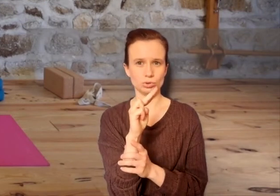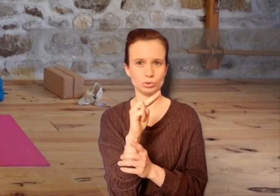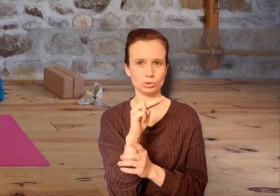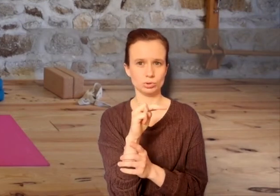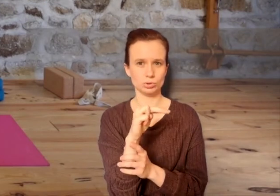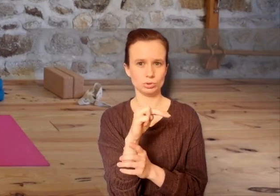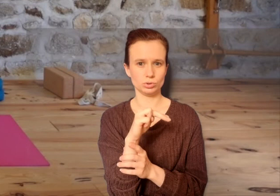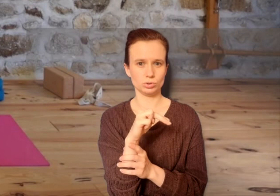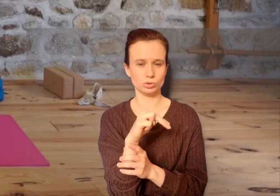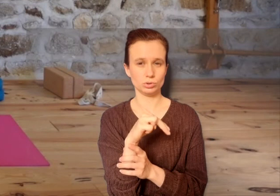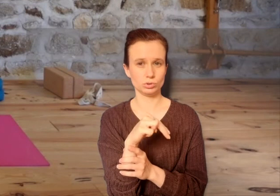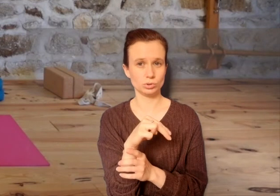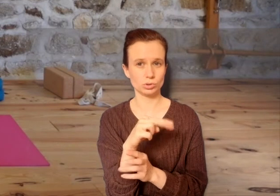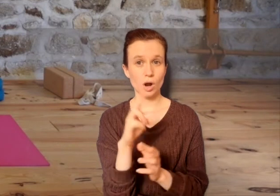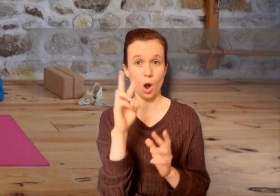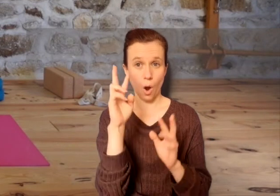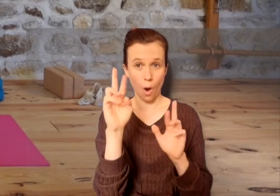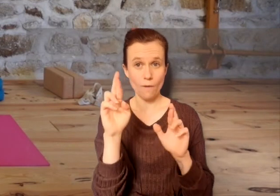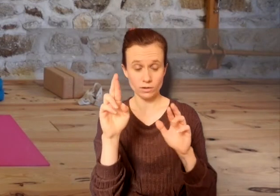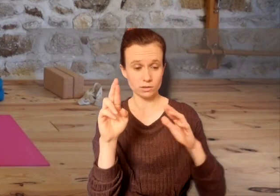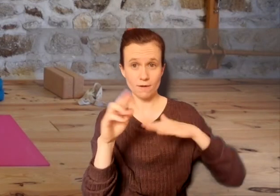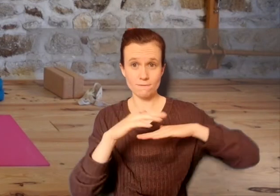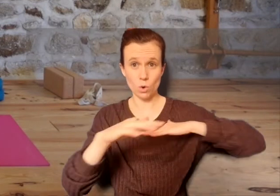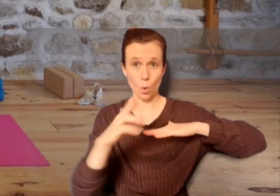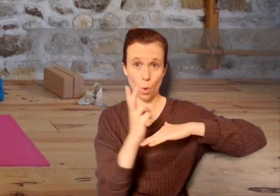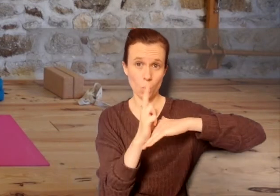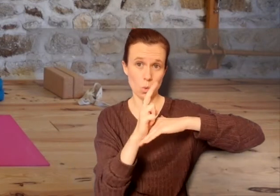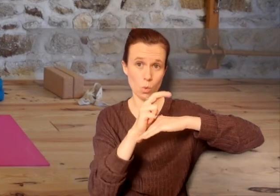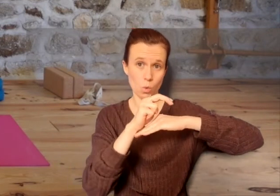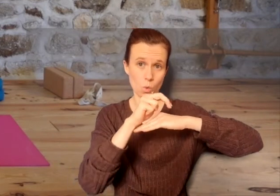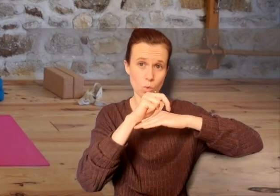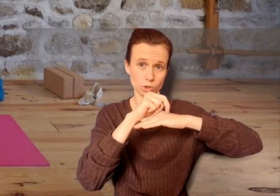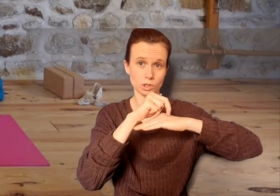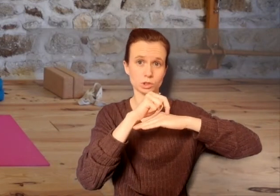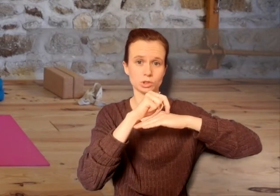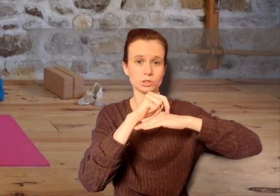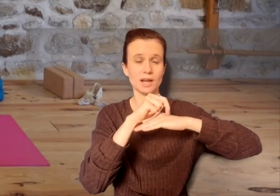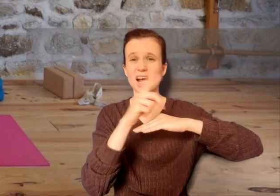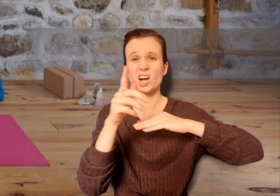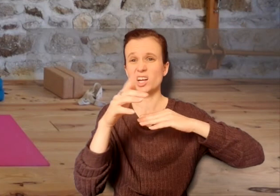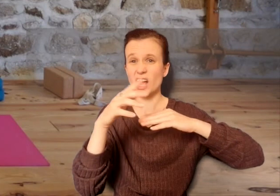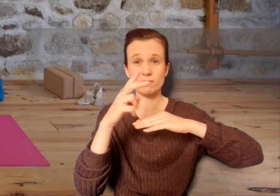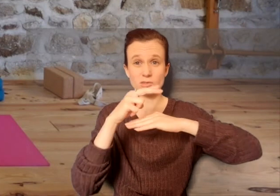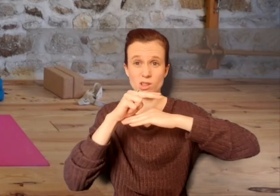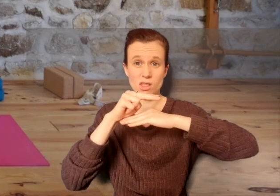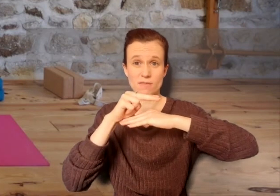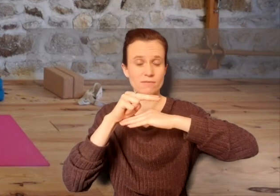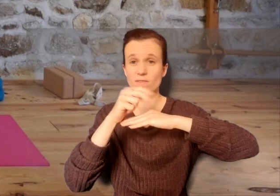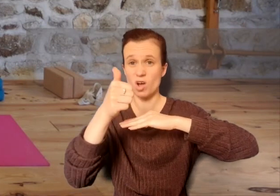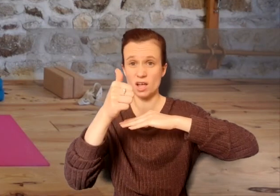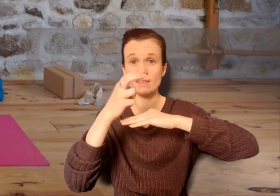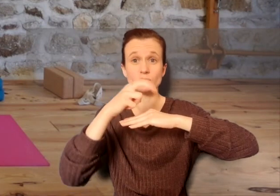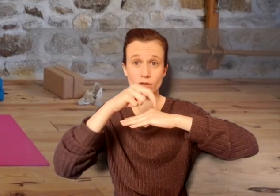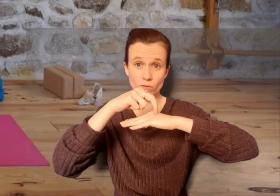those legs over your head. They're going to hopefully find the floor at the last moment. If they don't find the floor, it doesn't matter. If